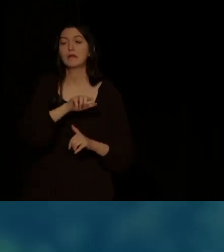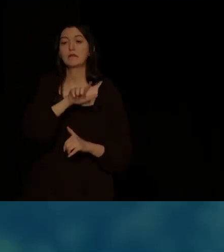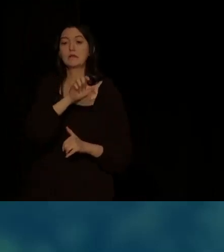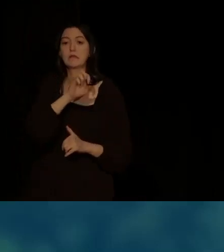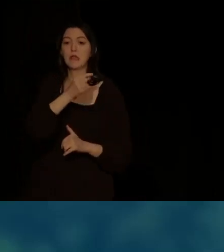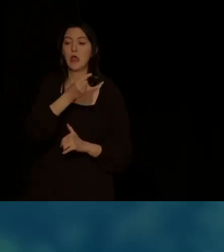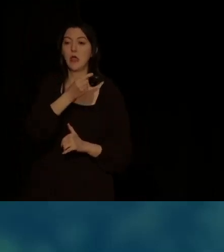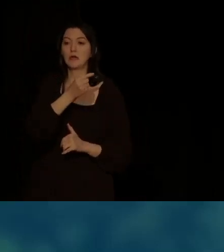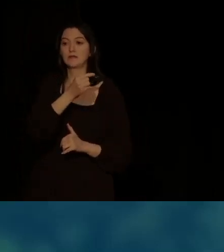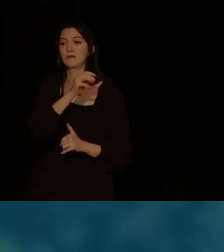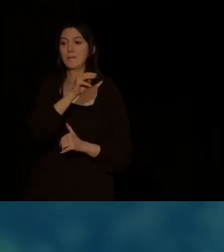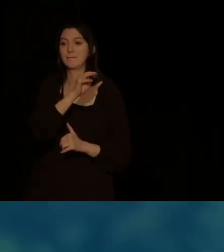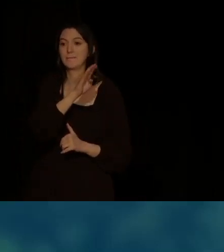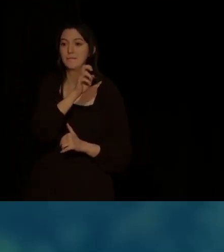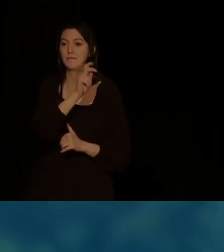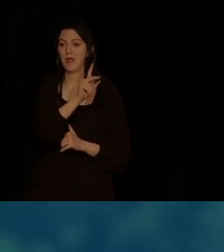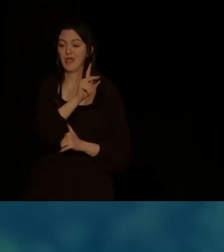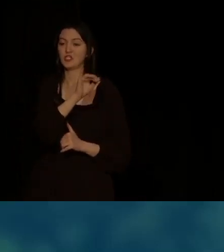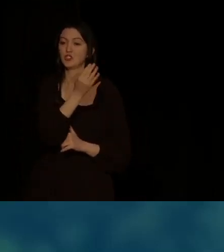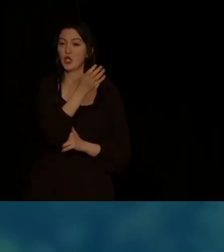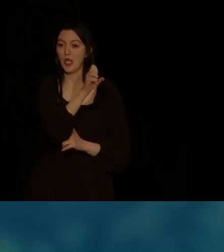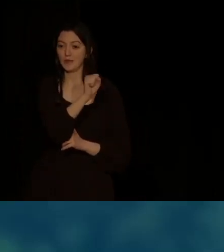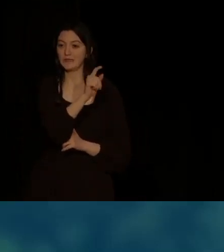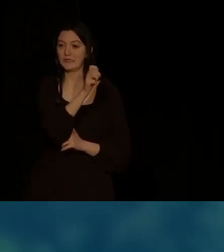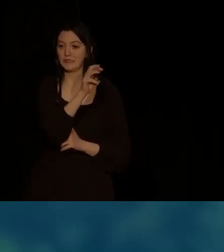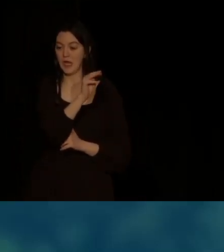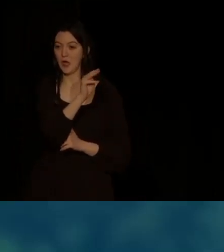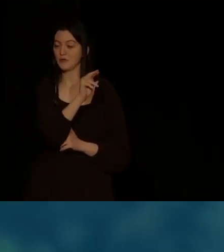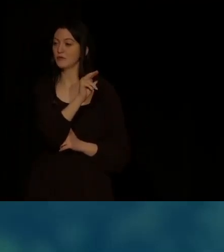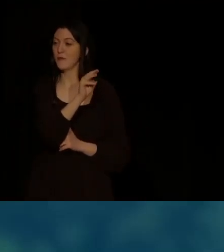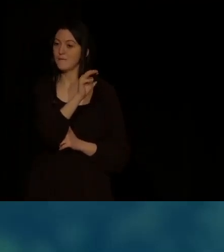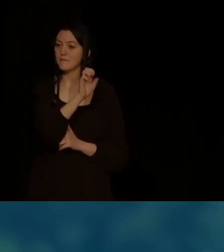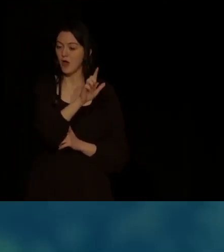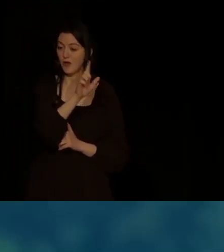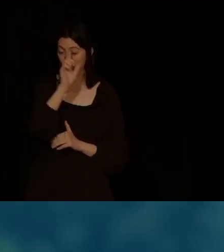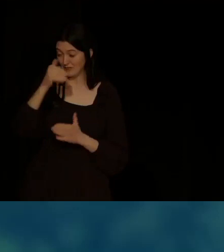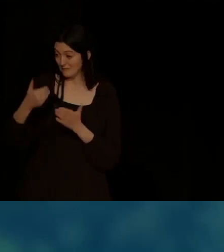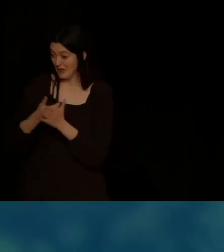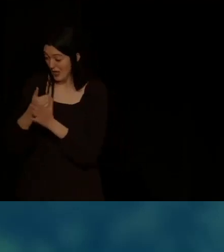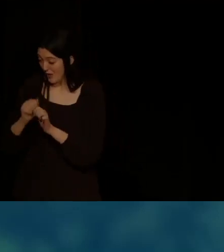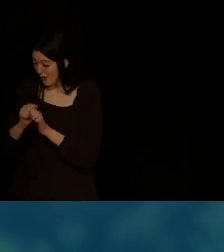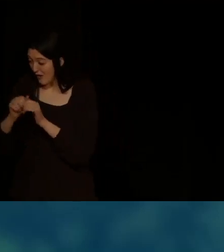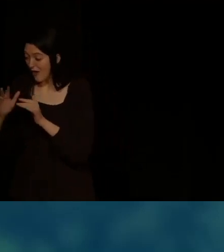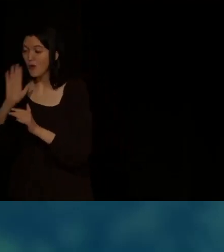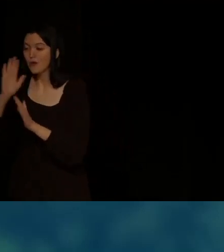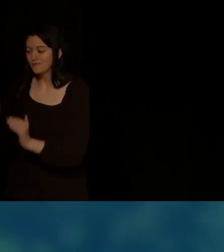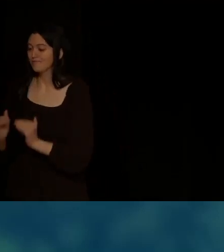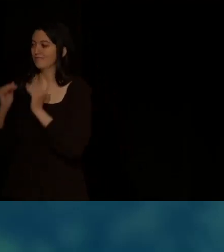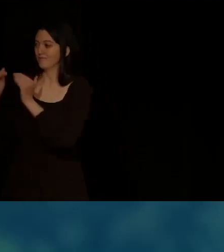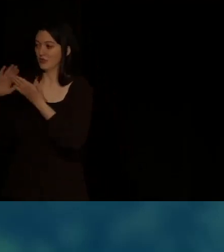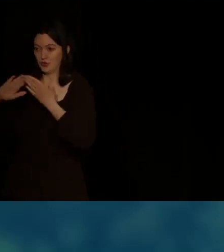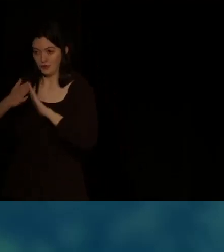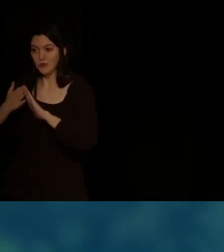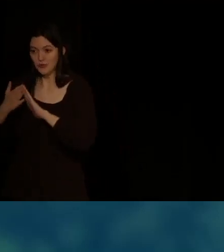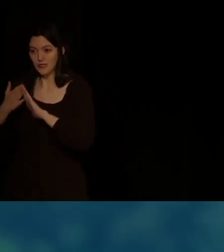Jamestown Mall to ready the 140 acres for an exciting new development that will enhance the community and bring tax revenue